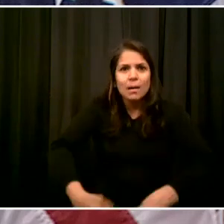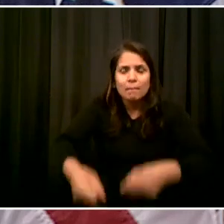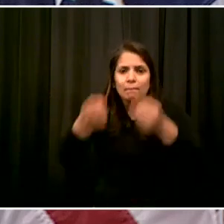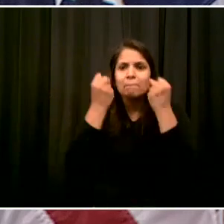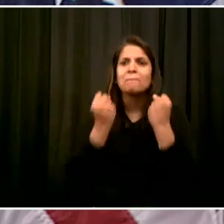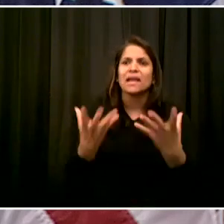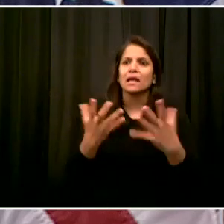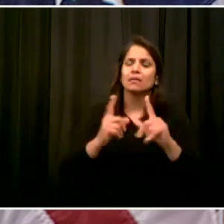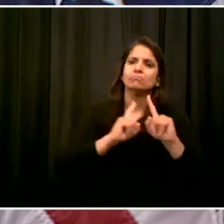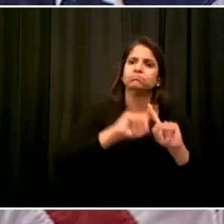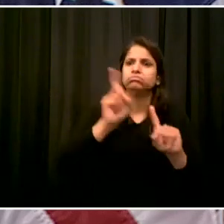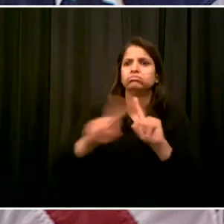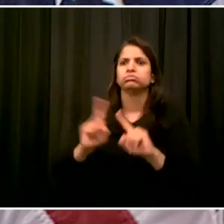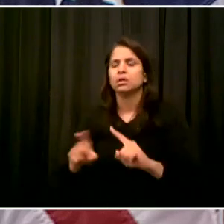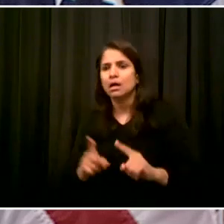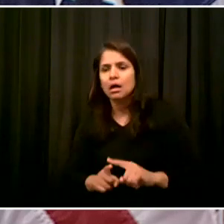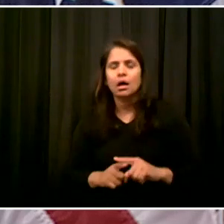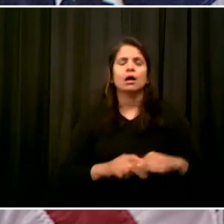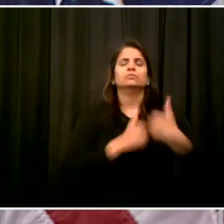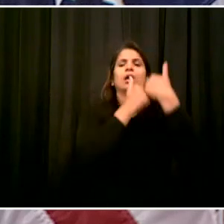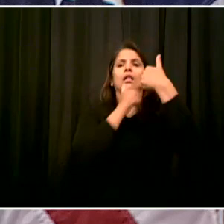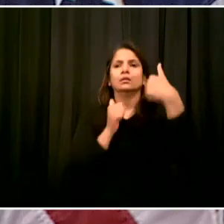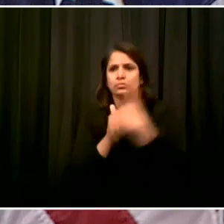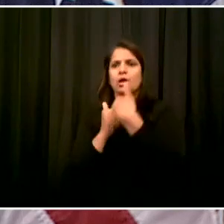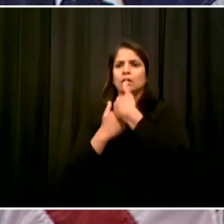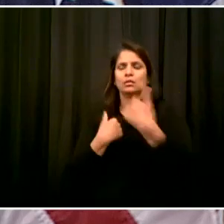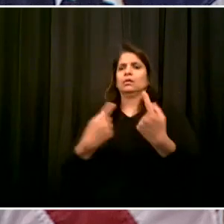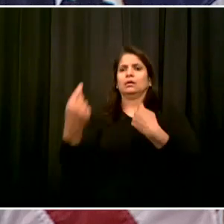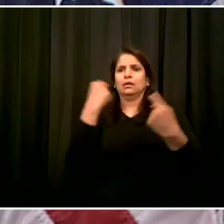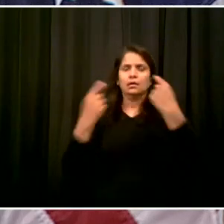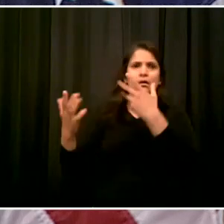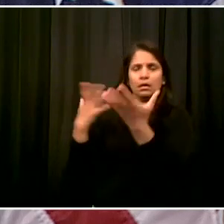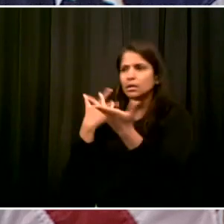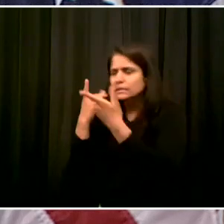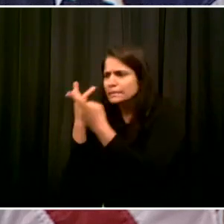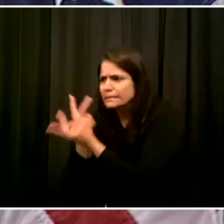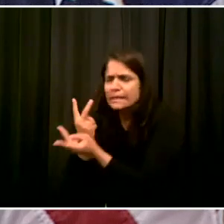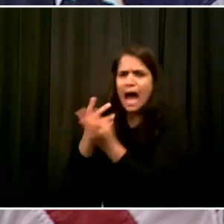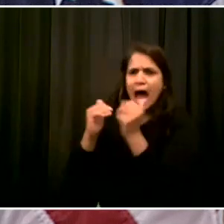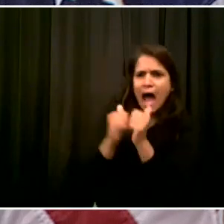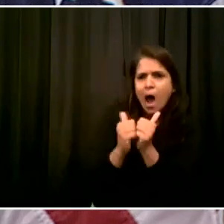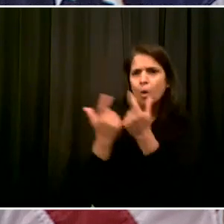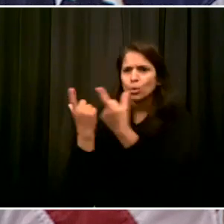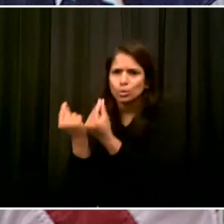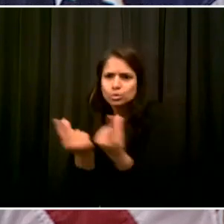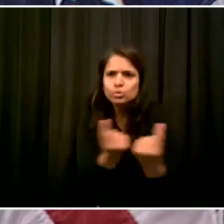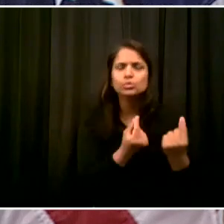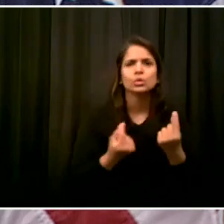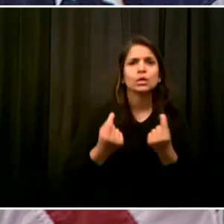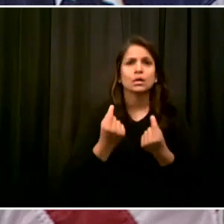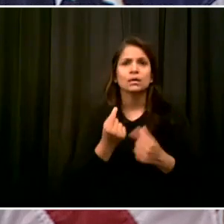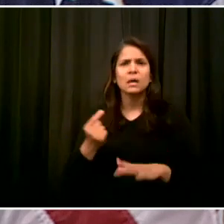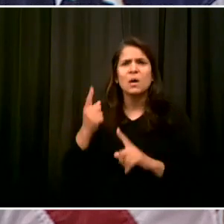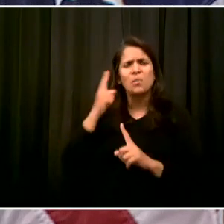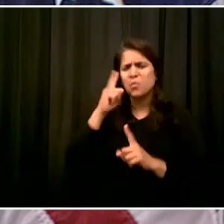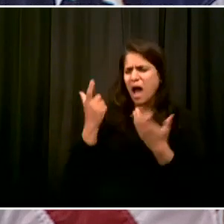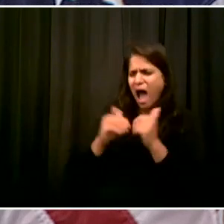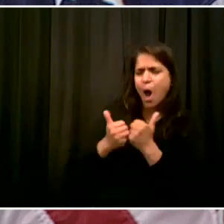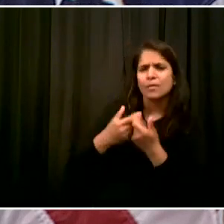where our focus is. And that has taken up the kind of time and energy that might normally go into moving on some of these